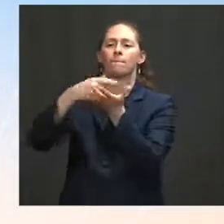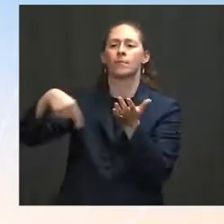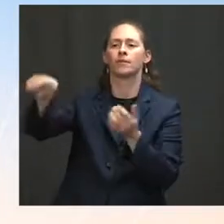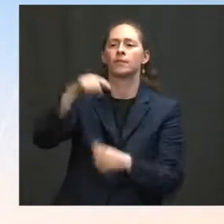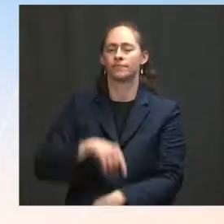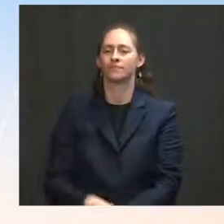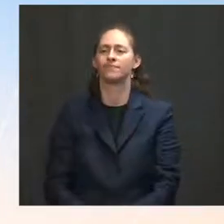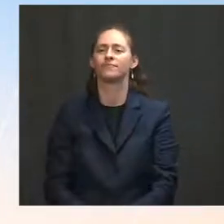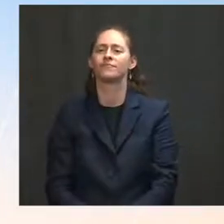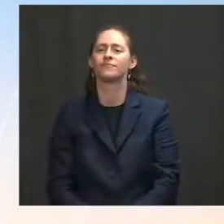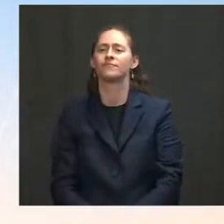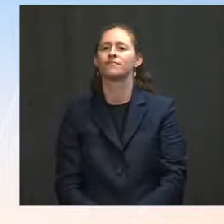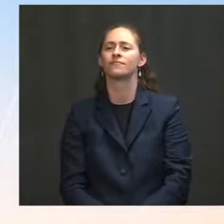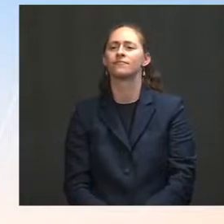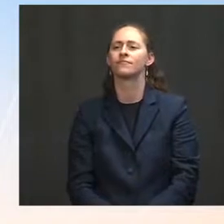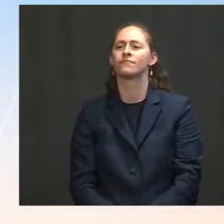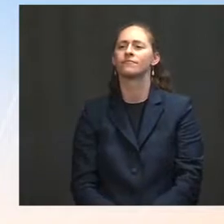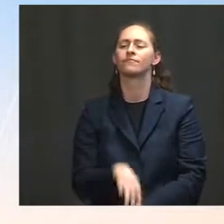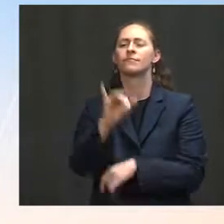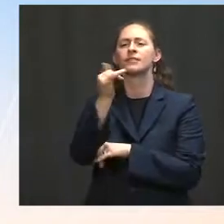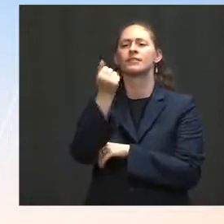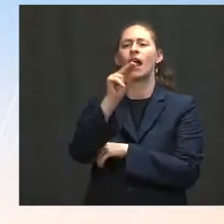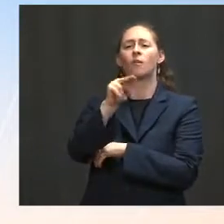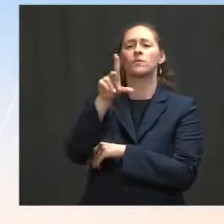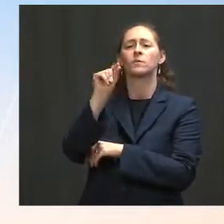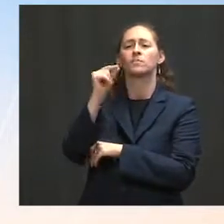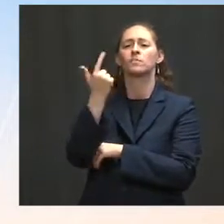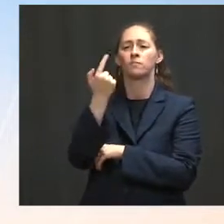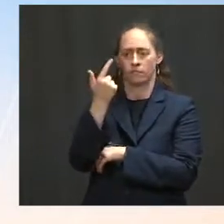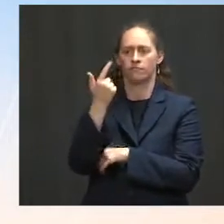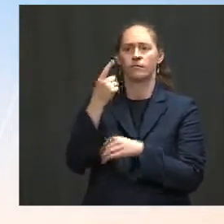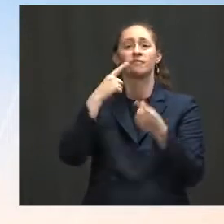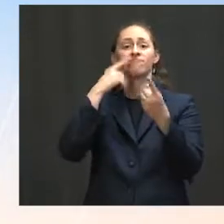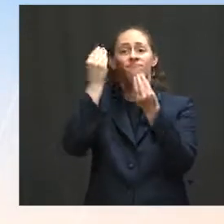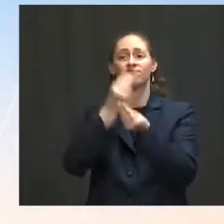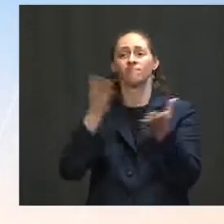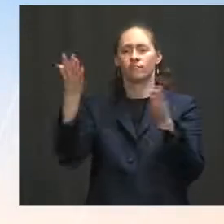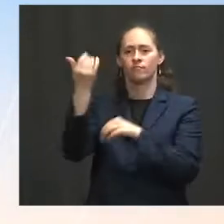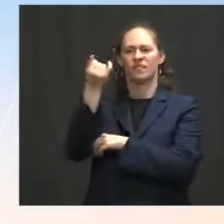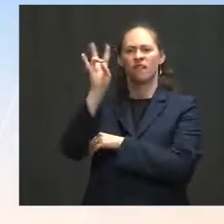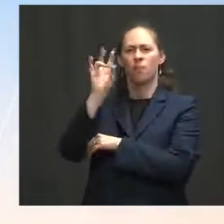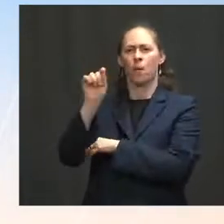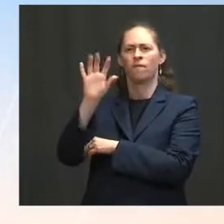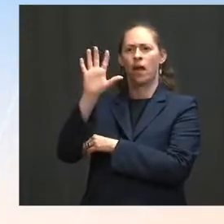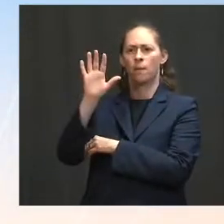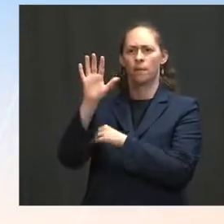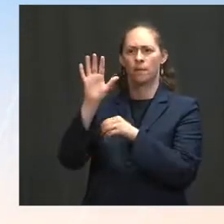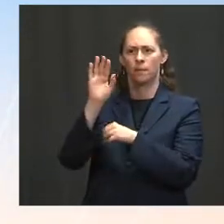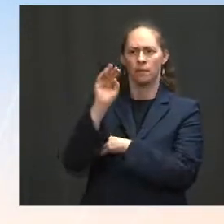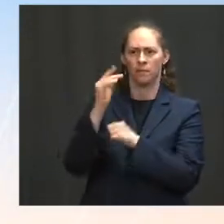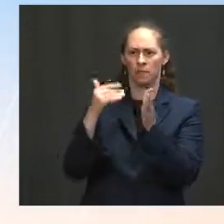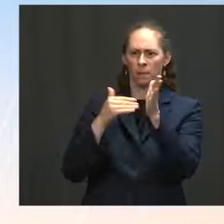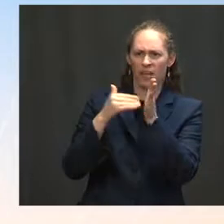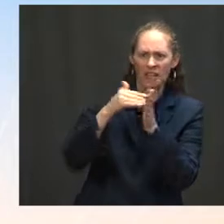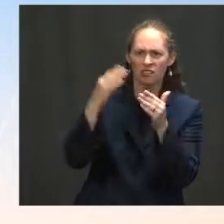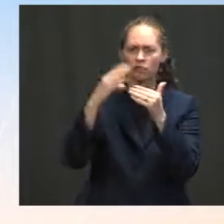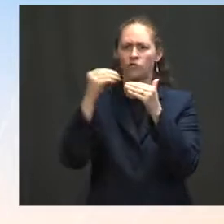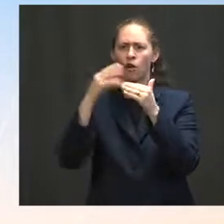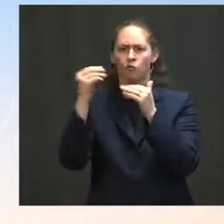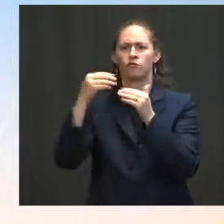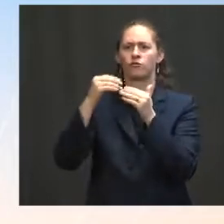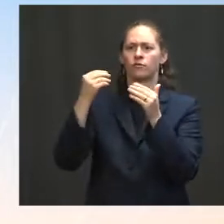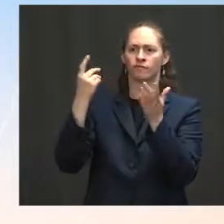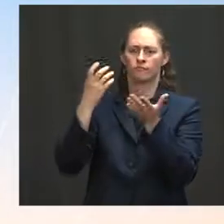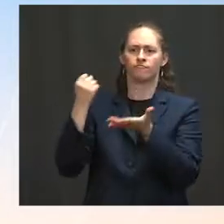a $75.5 million for a wide range of issues, including democratic governance, health, education, agricultural development,